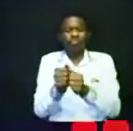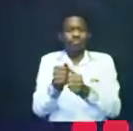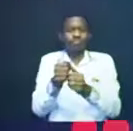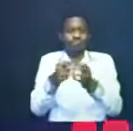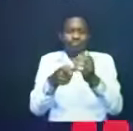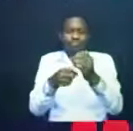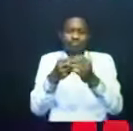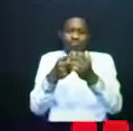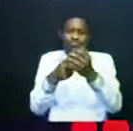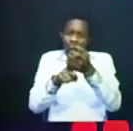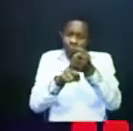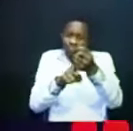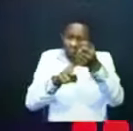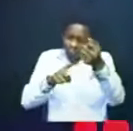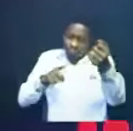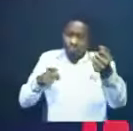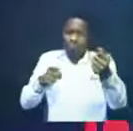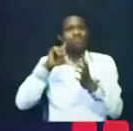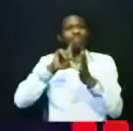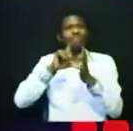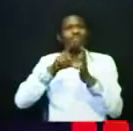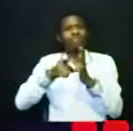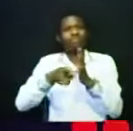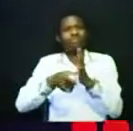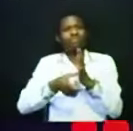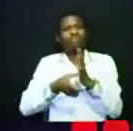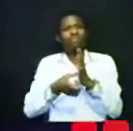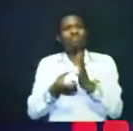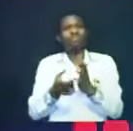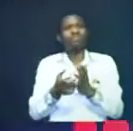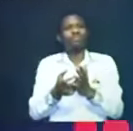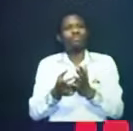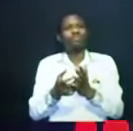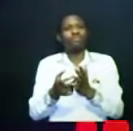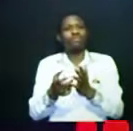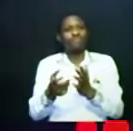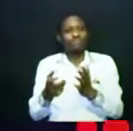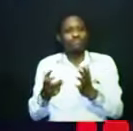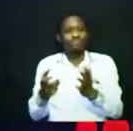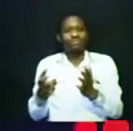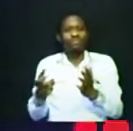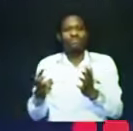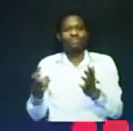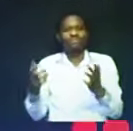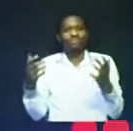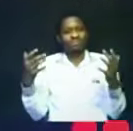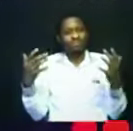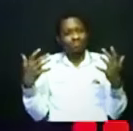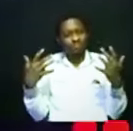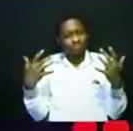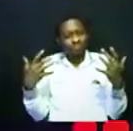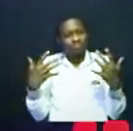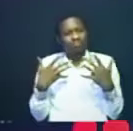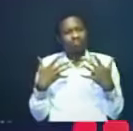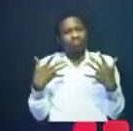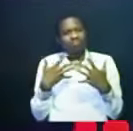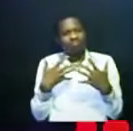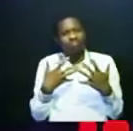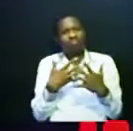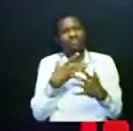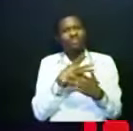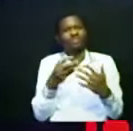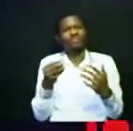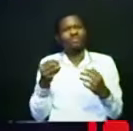he treaded the winespread of the fierceness and wrath of Almighty God. Na frana